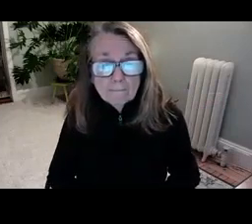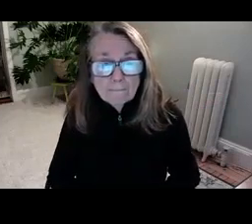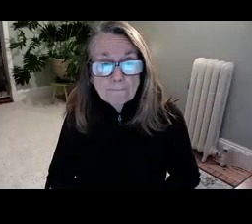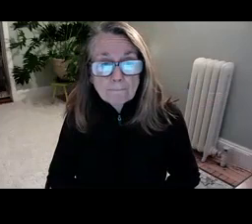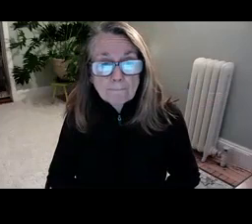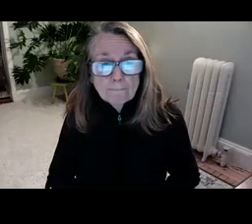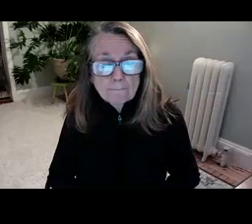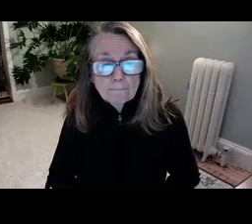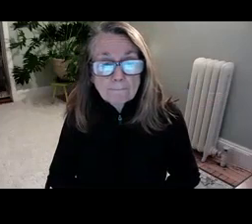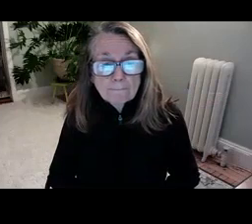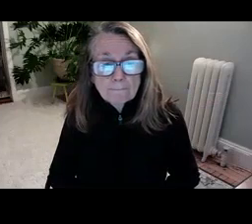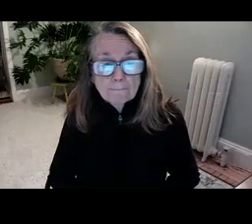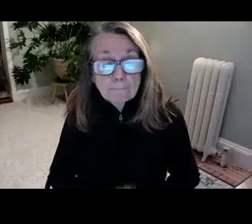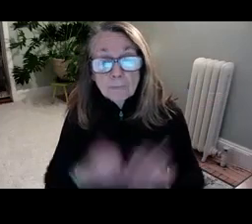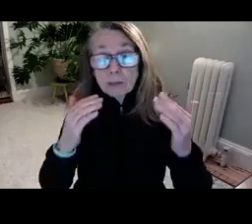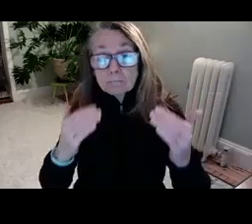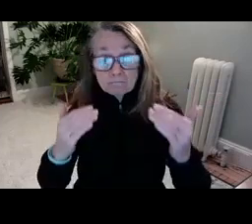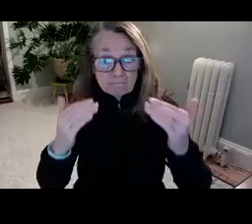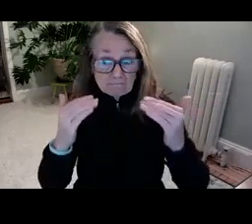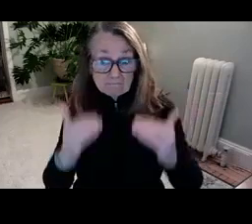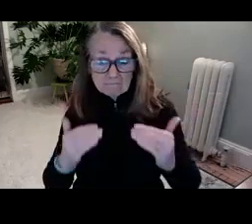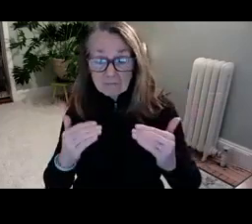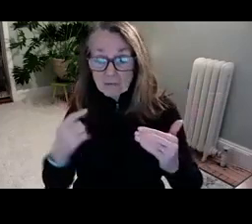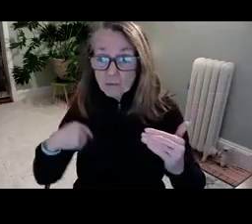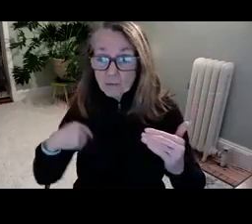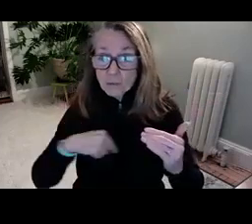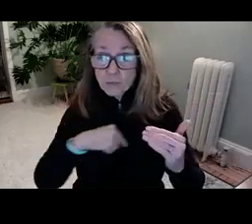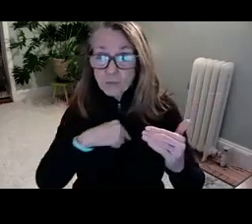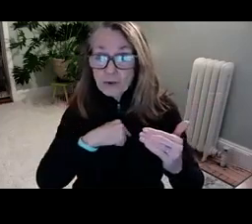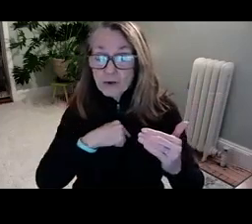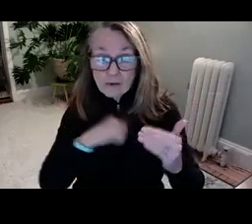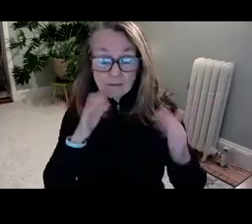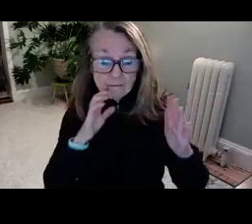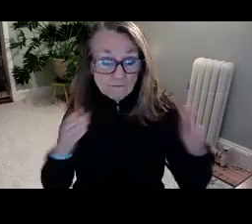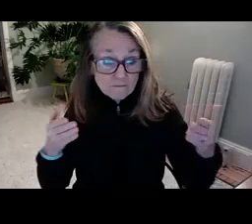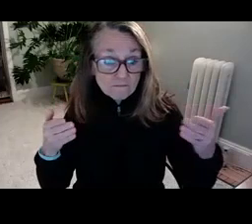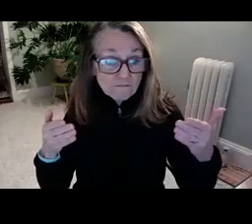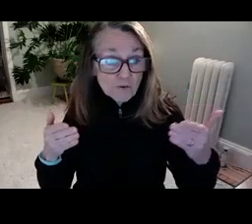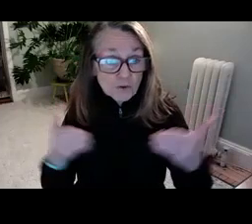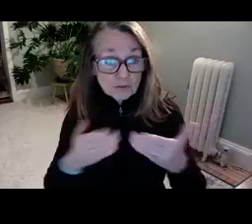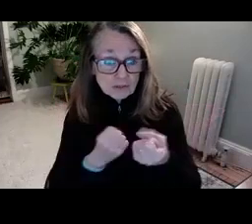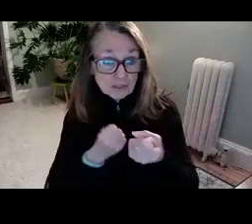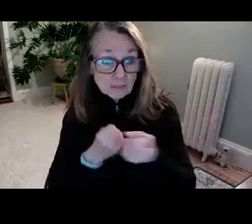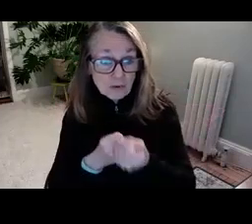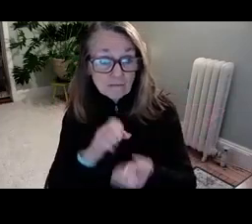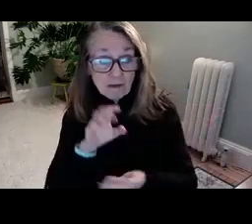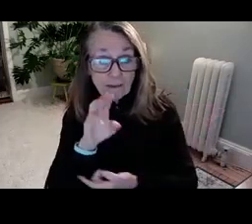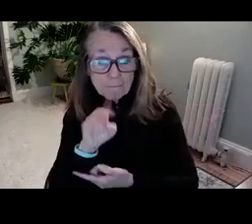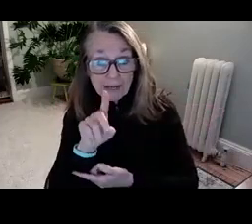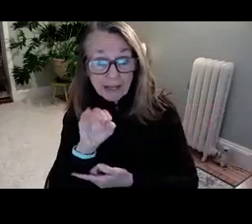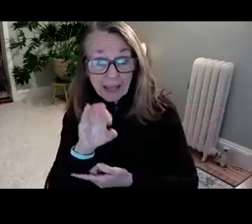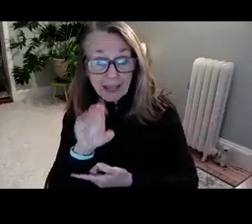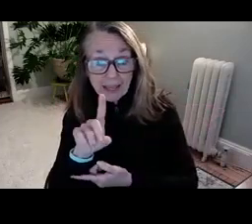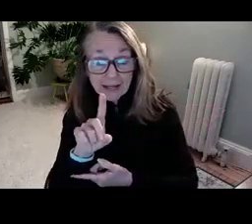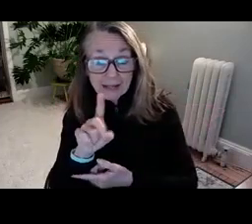And so kind of next step, so we are focused on holistic support of Medicaid enrollees. Medicaid enrollees make